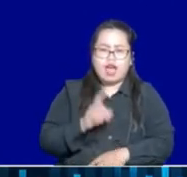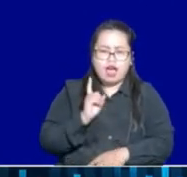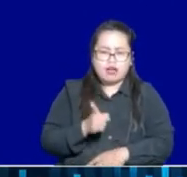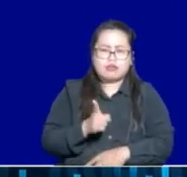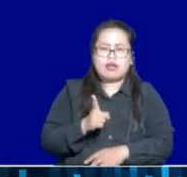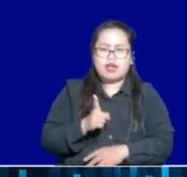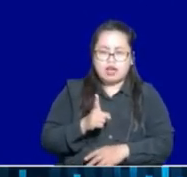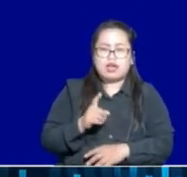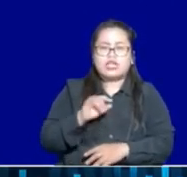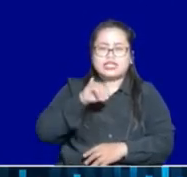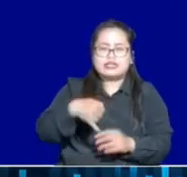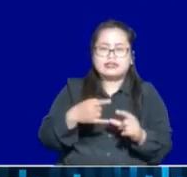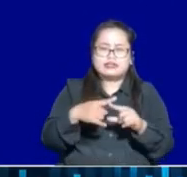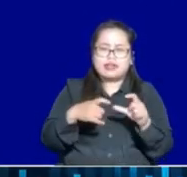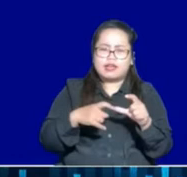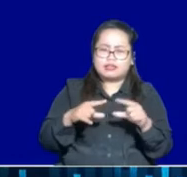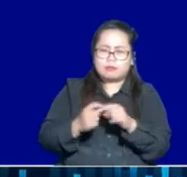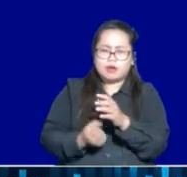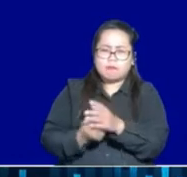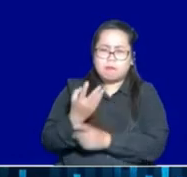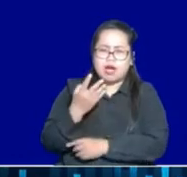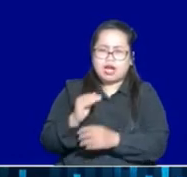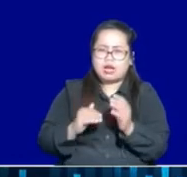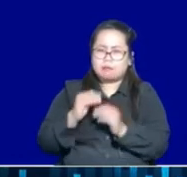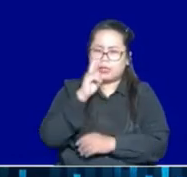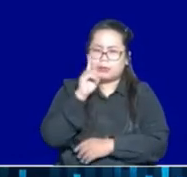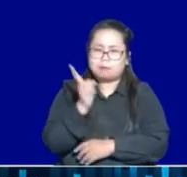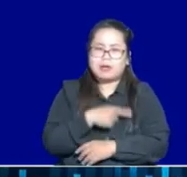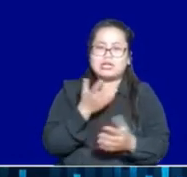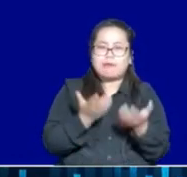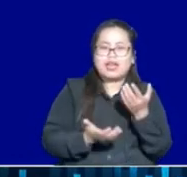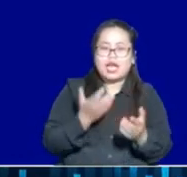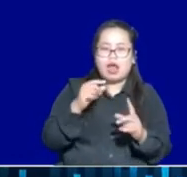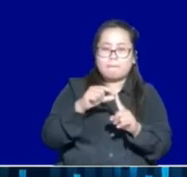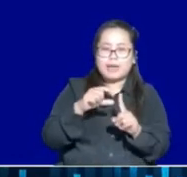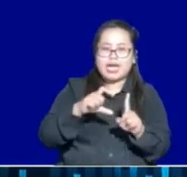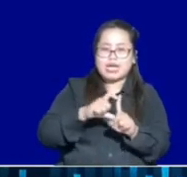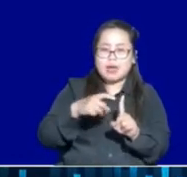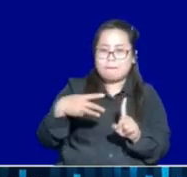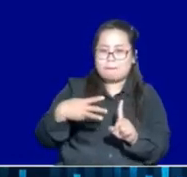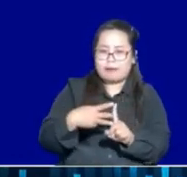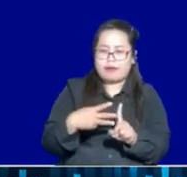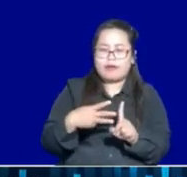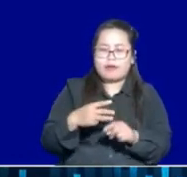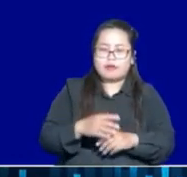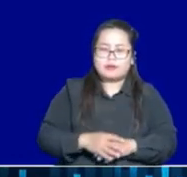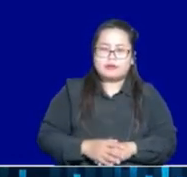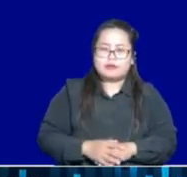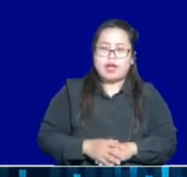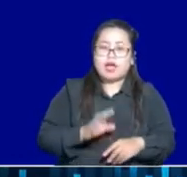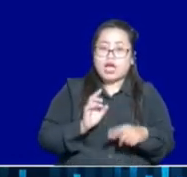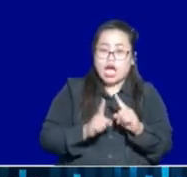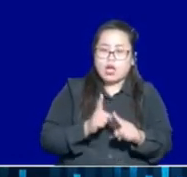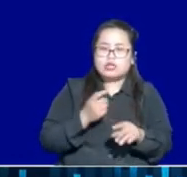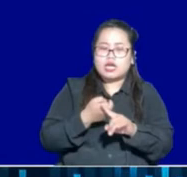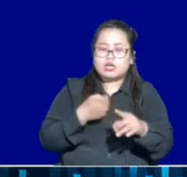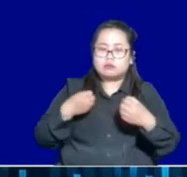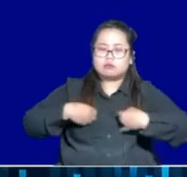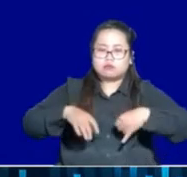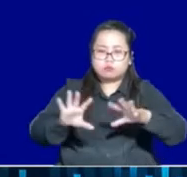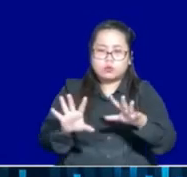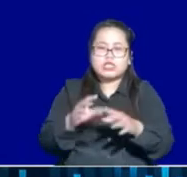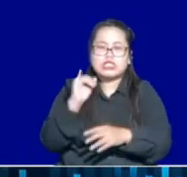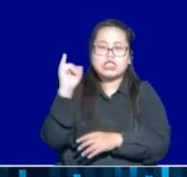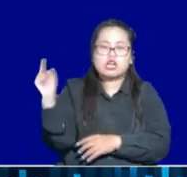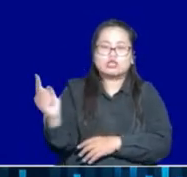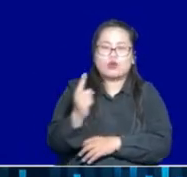GDP. So the service sector is, even in international trade, is becoming more significant. We see something